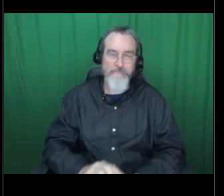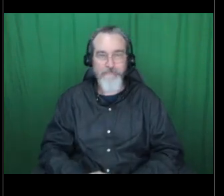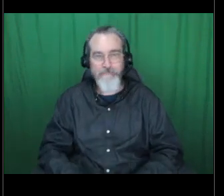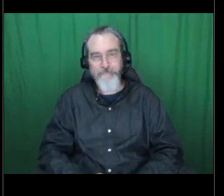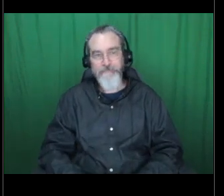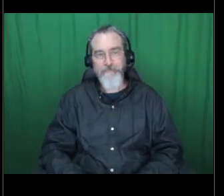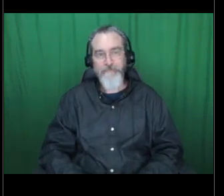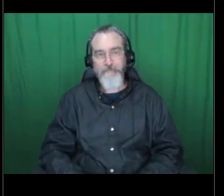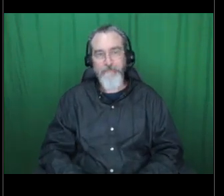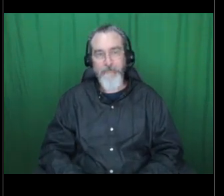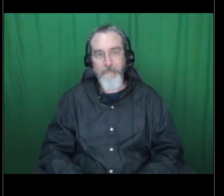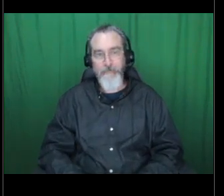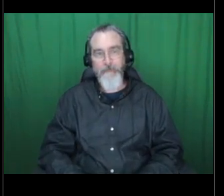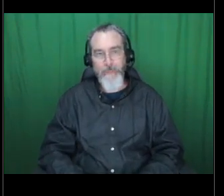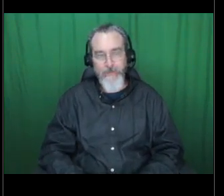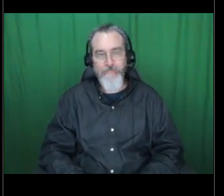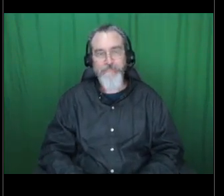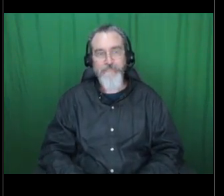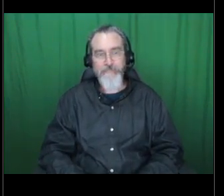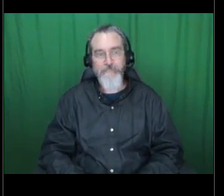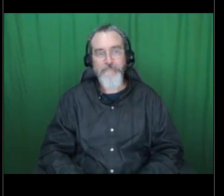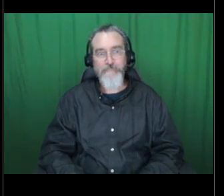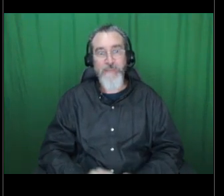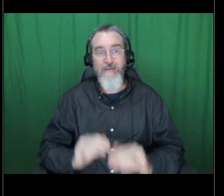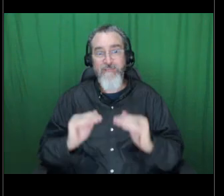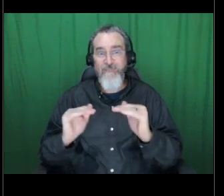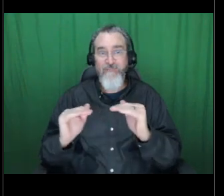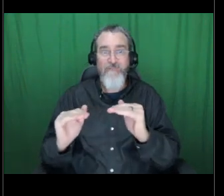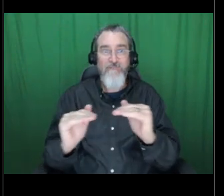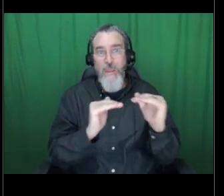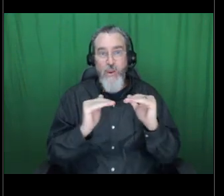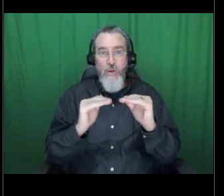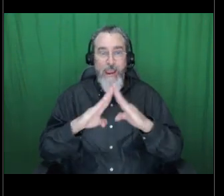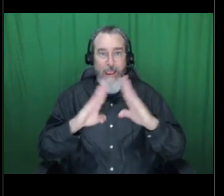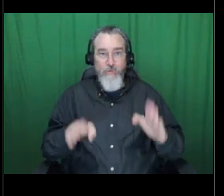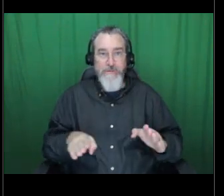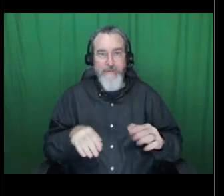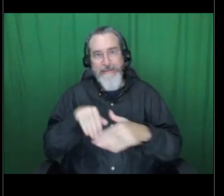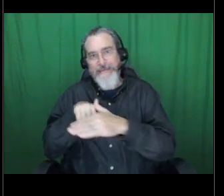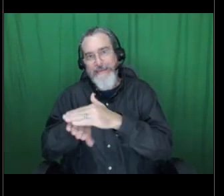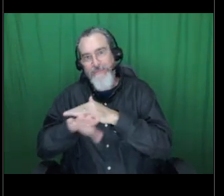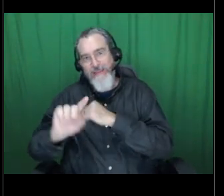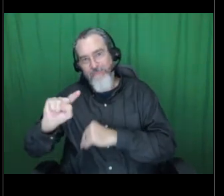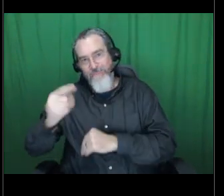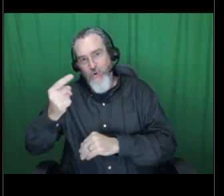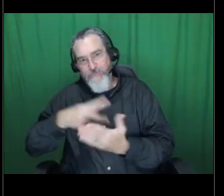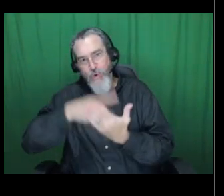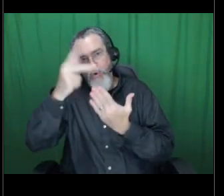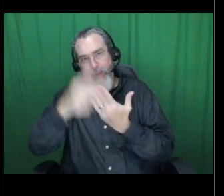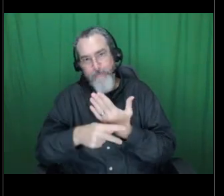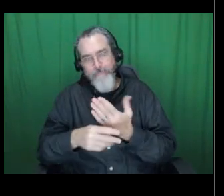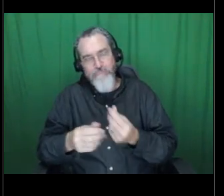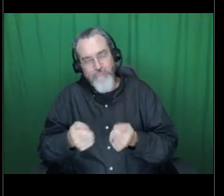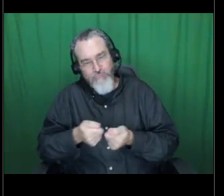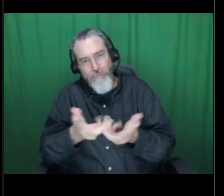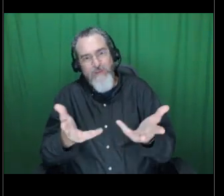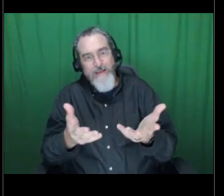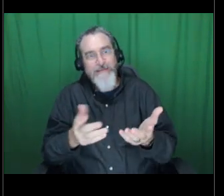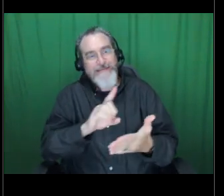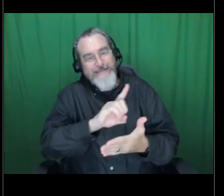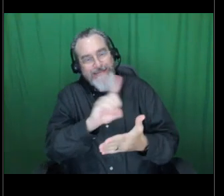The Fair Housing Accessibility First program provides a design and construction